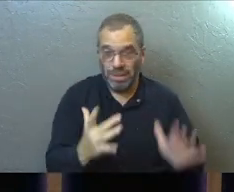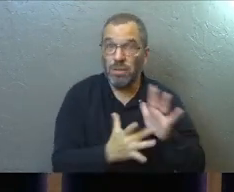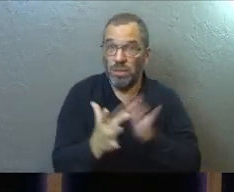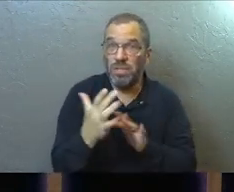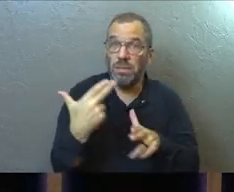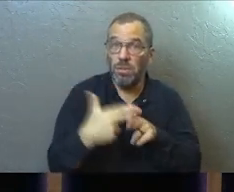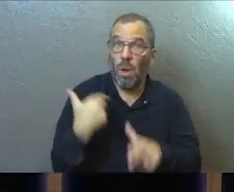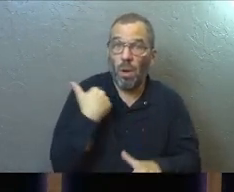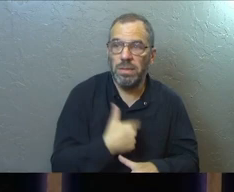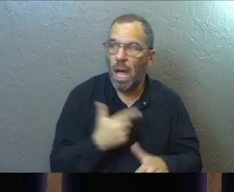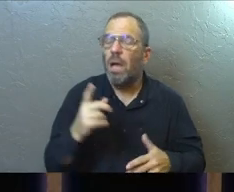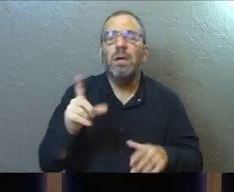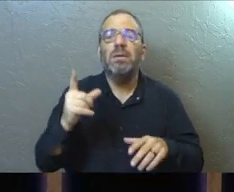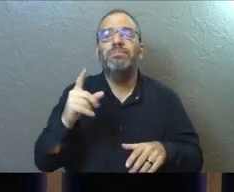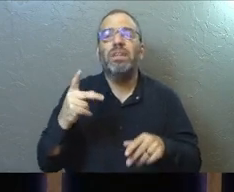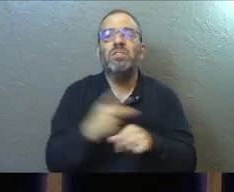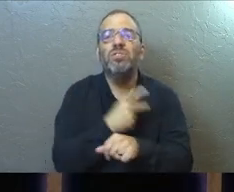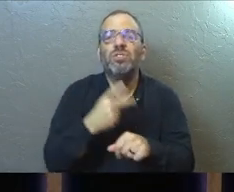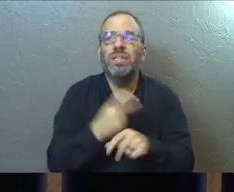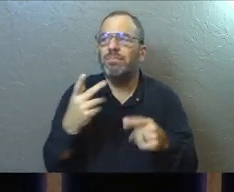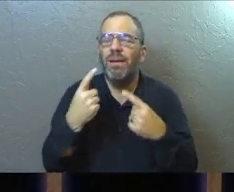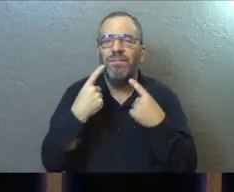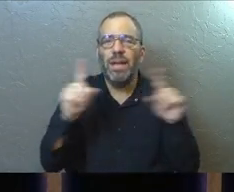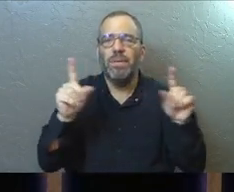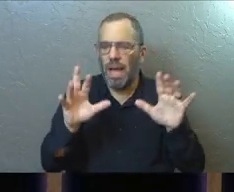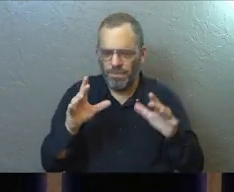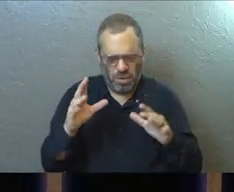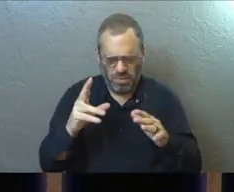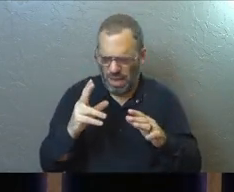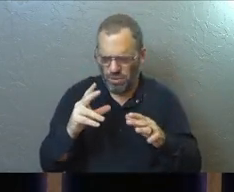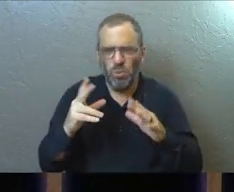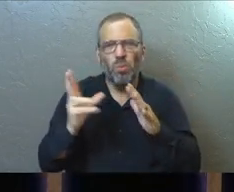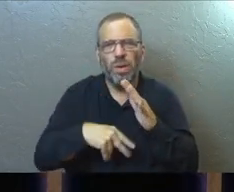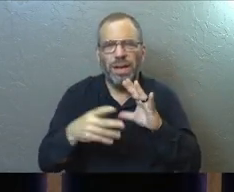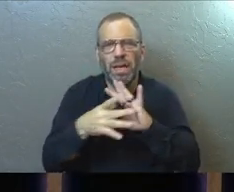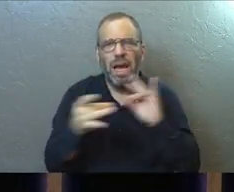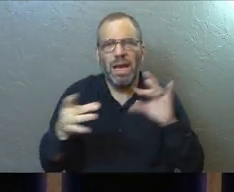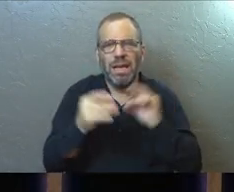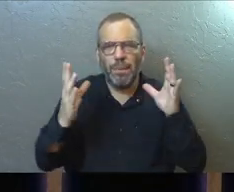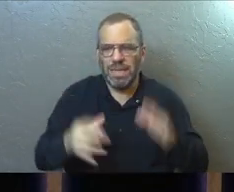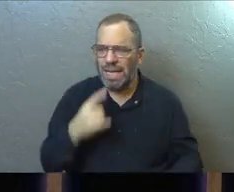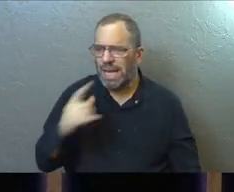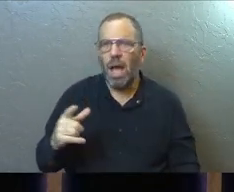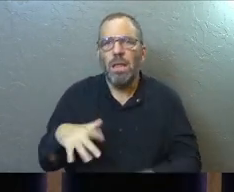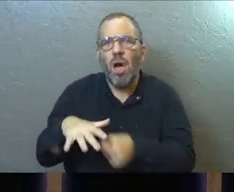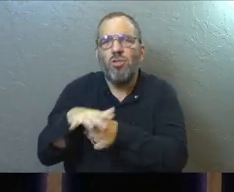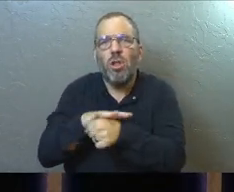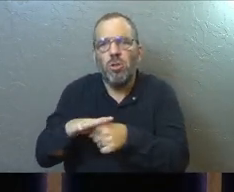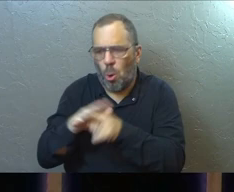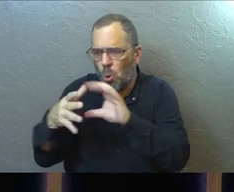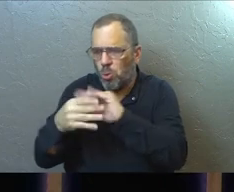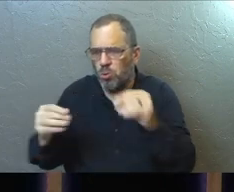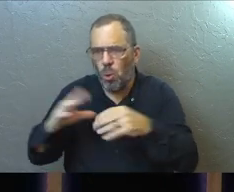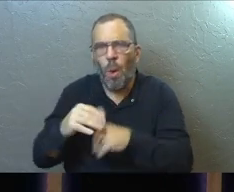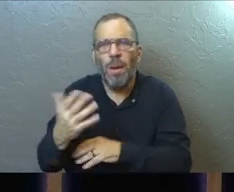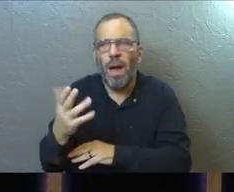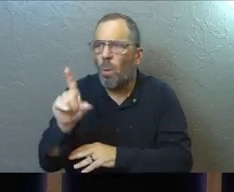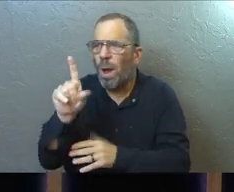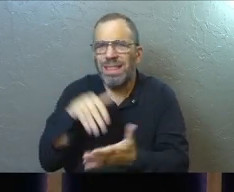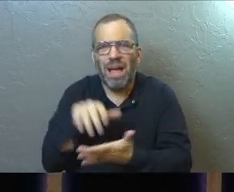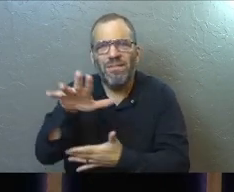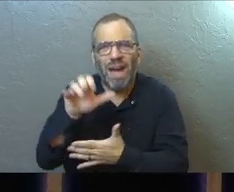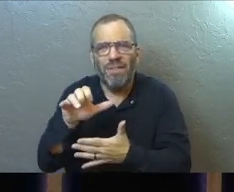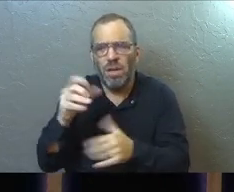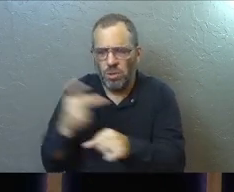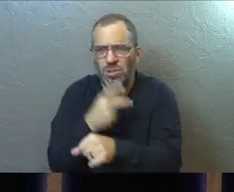us. Sheep are known for this. I was reading one commentator, and he said that there was a local legend that there had been